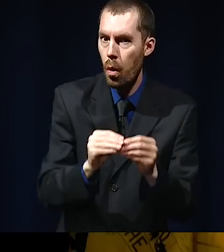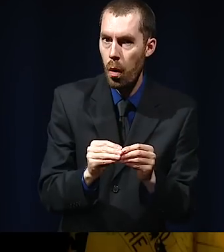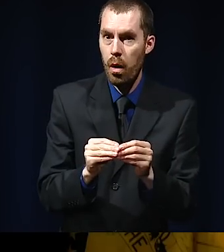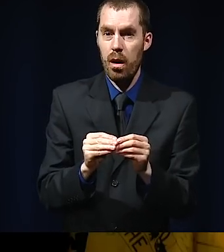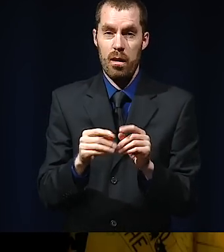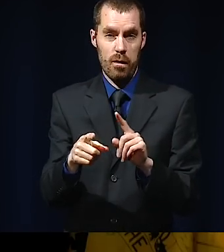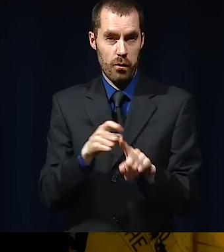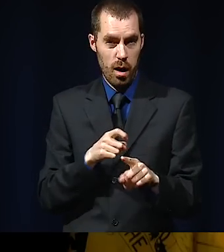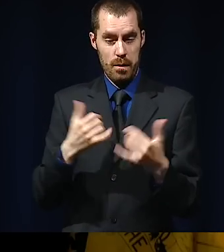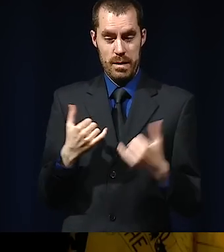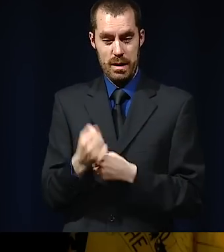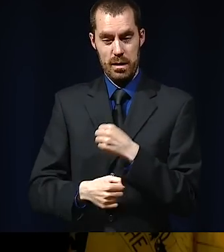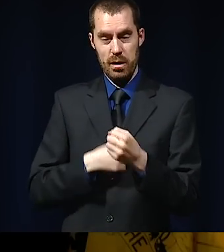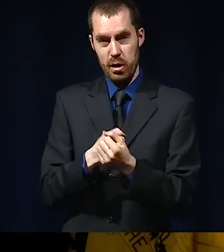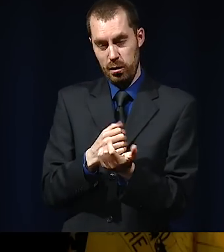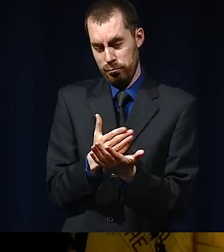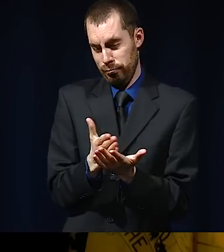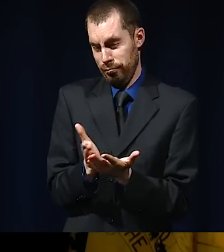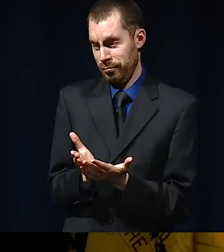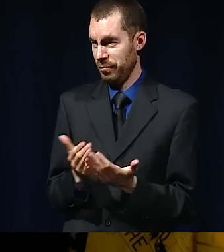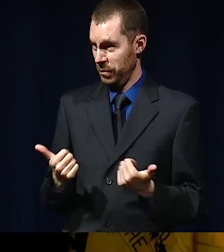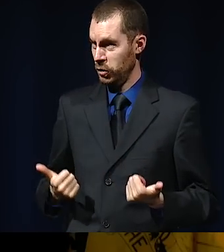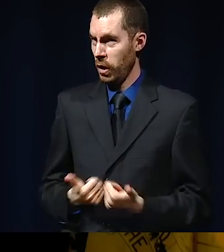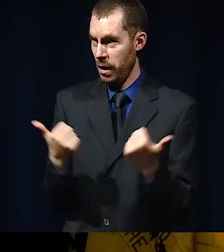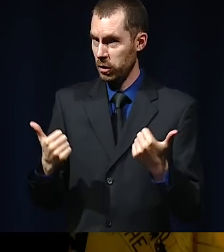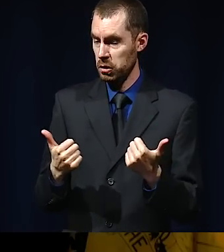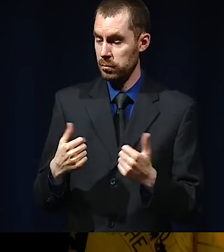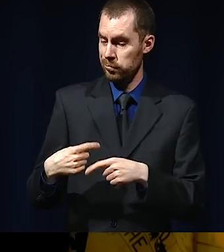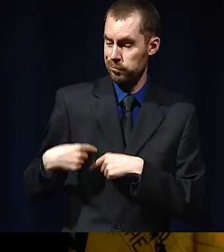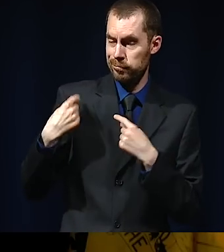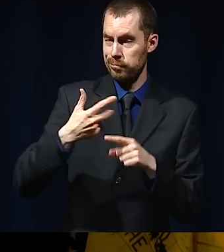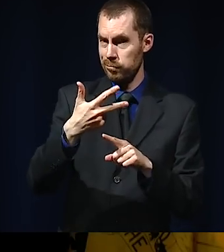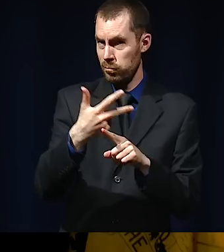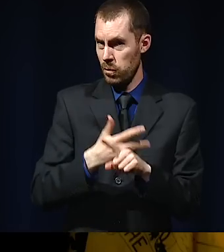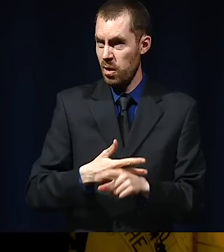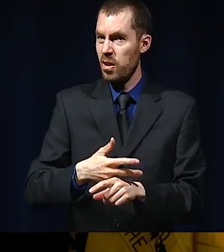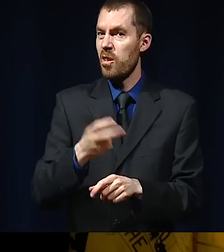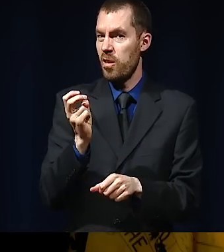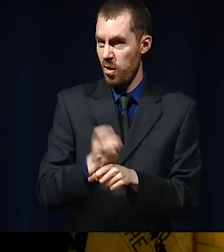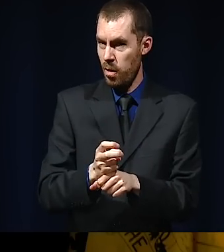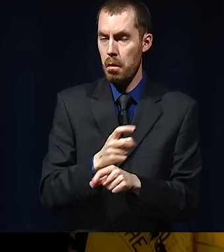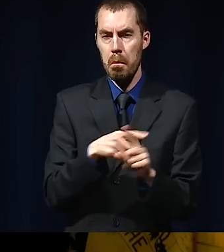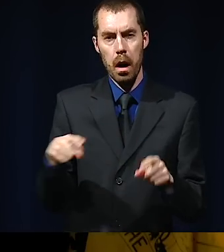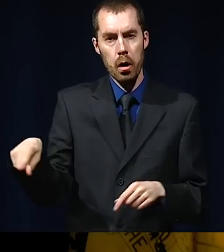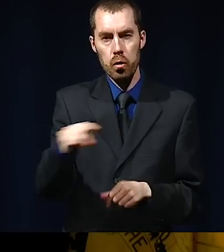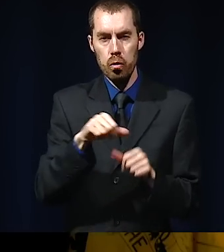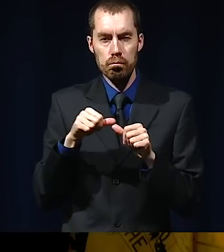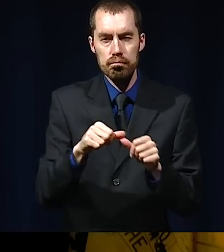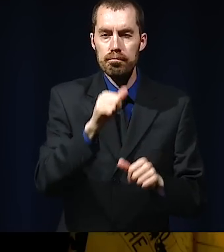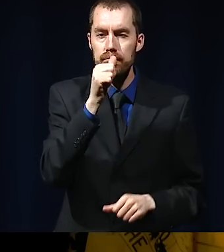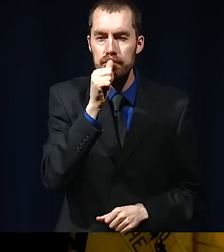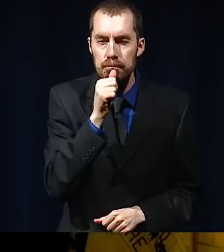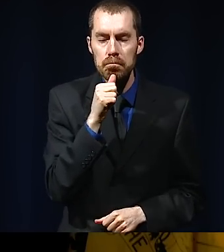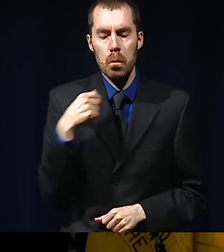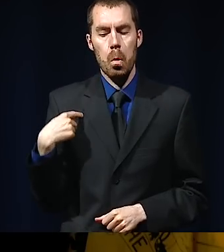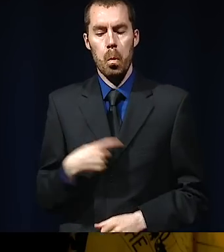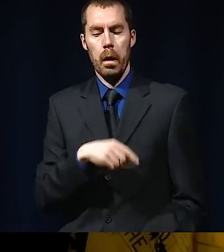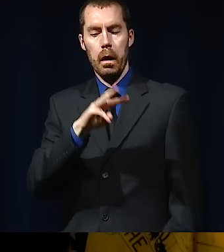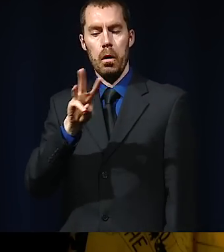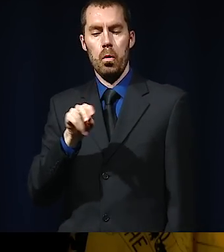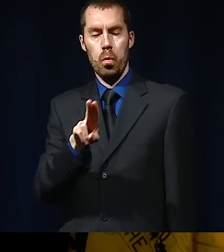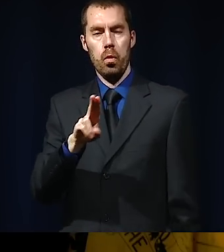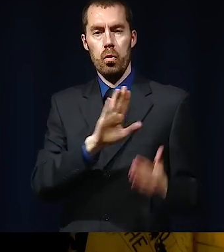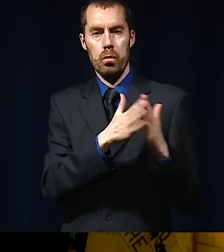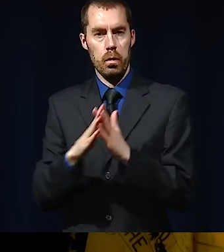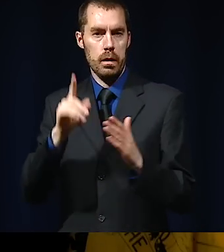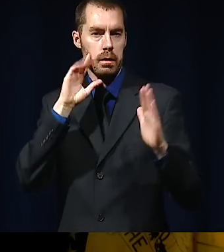the academic year. It's been a rough few months, but you've all shown the resilience that the entire WU community has come to expect of our